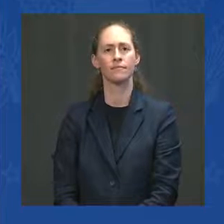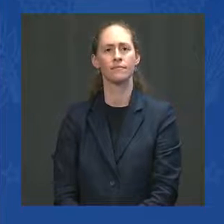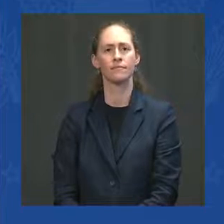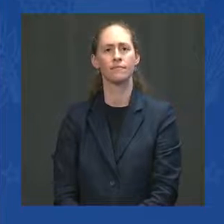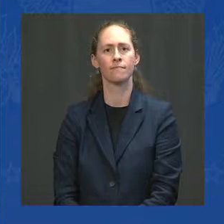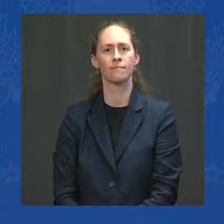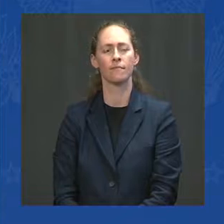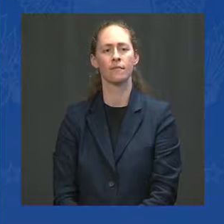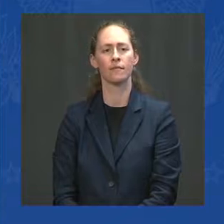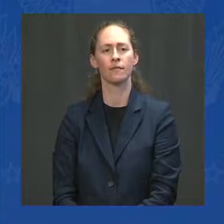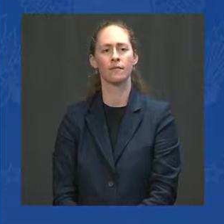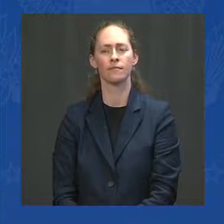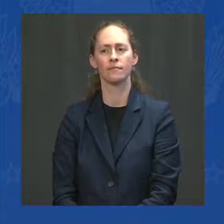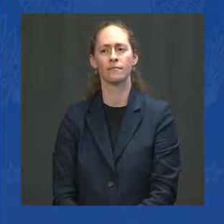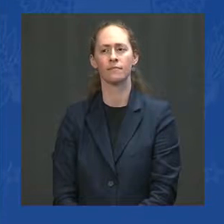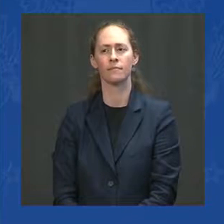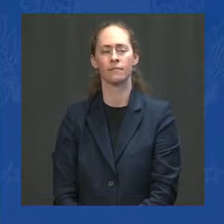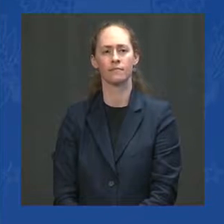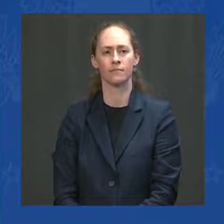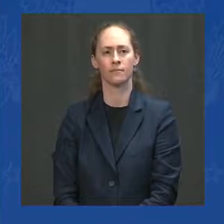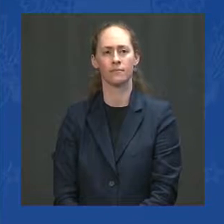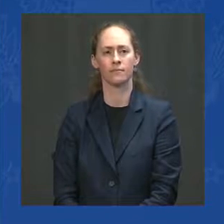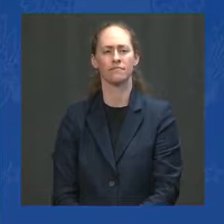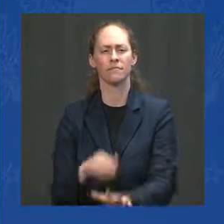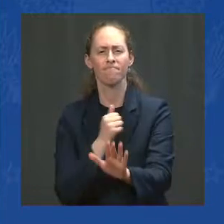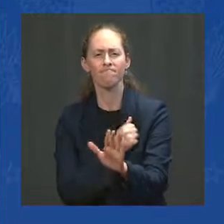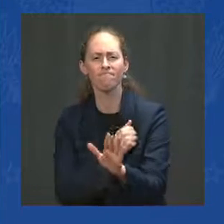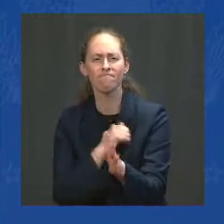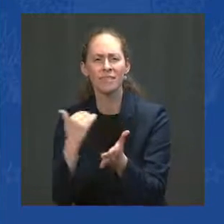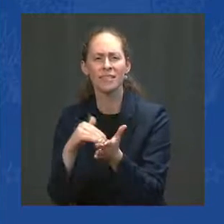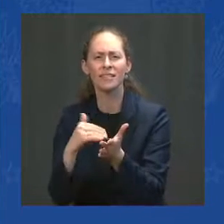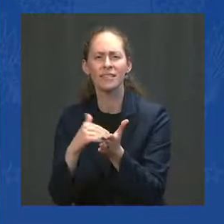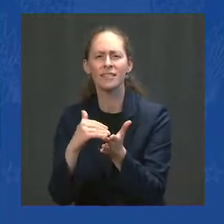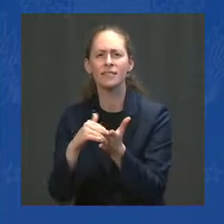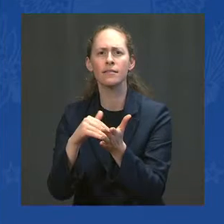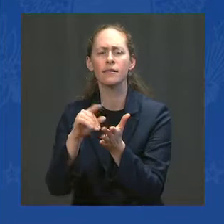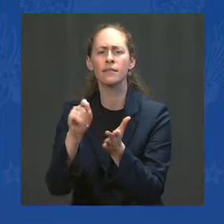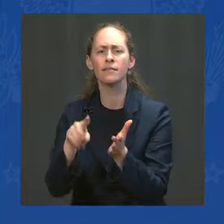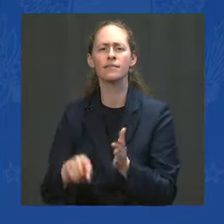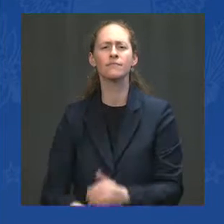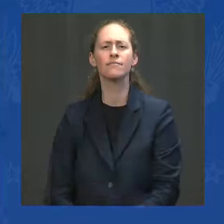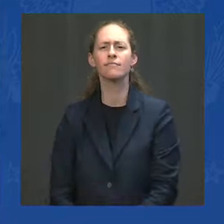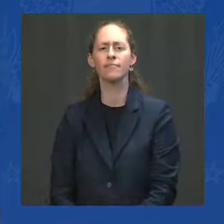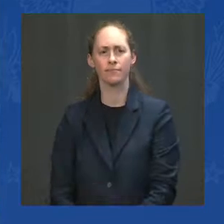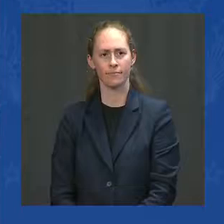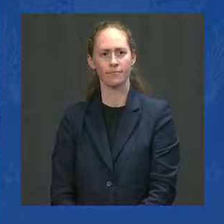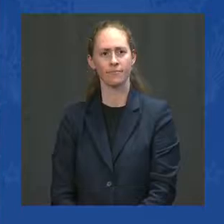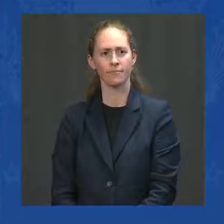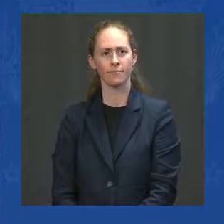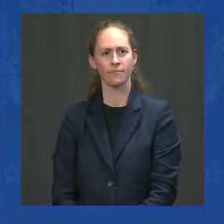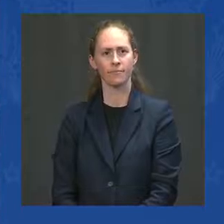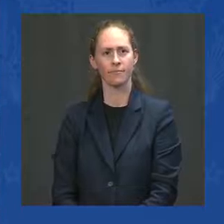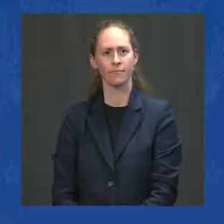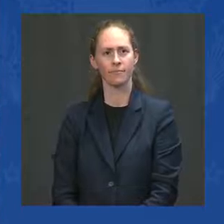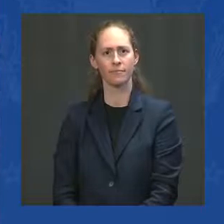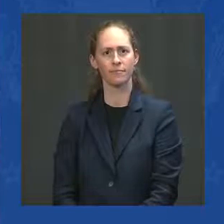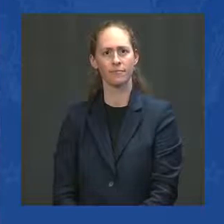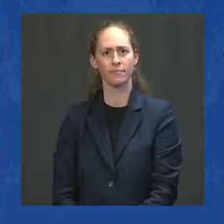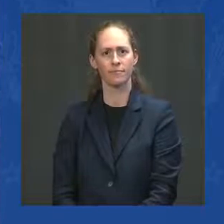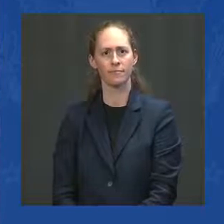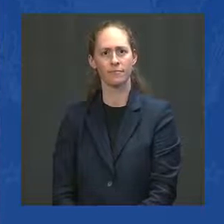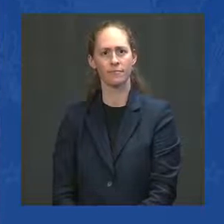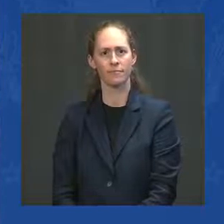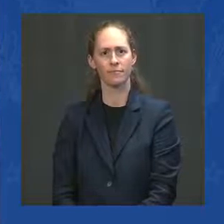Delta. I'm sorry, go ahead. No, that's right. I'm just turning to the Delta variant for a moment. I wanted to see if, in